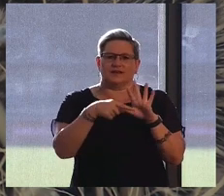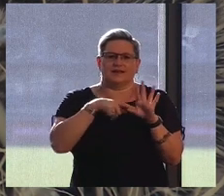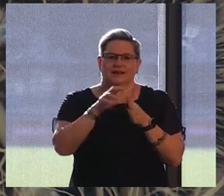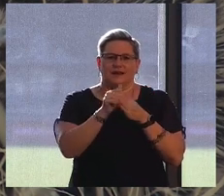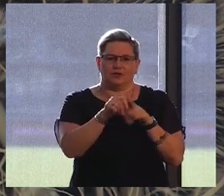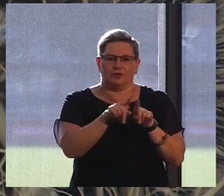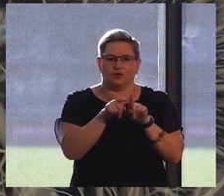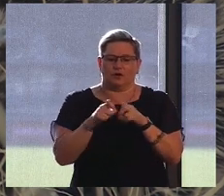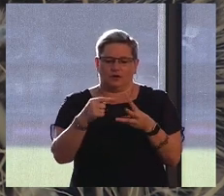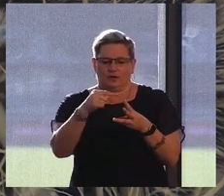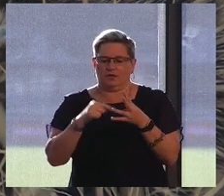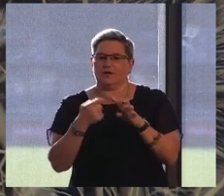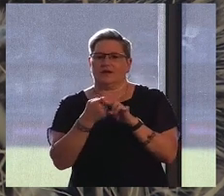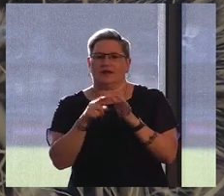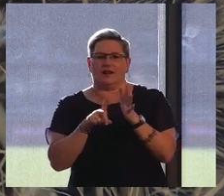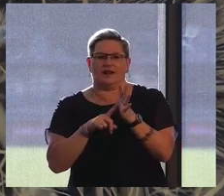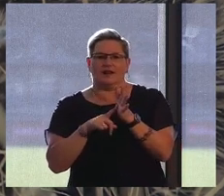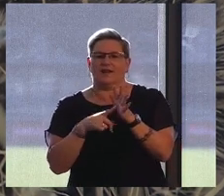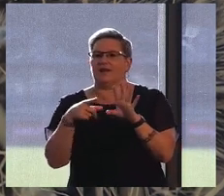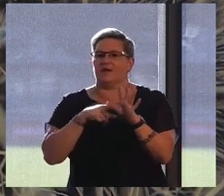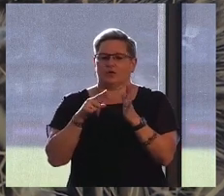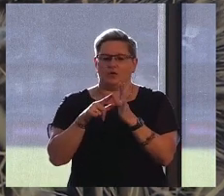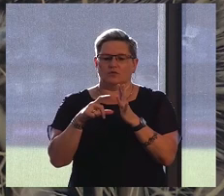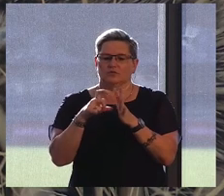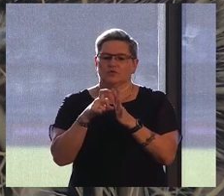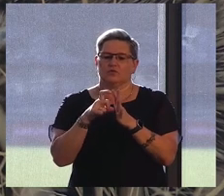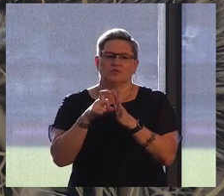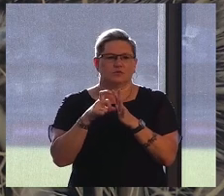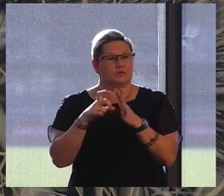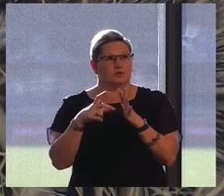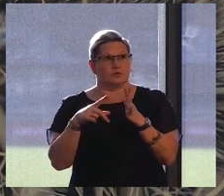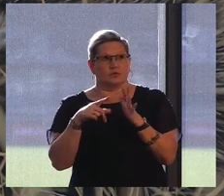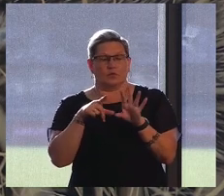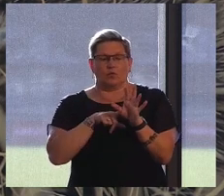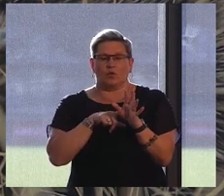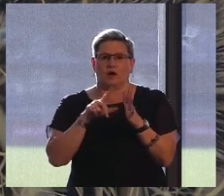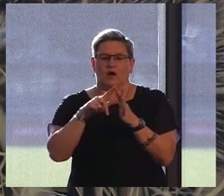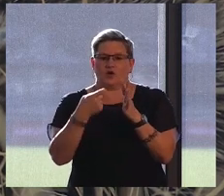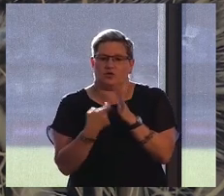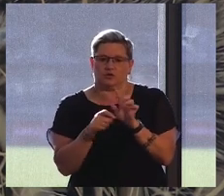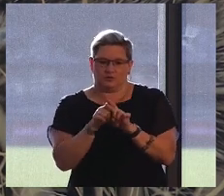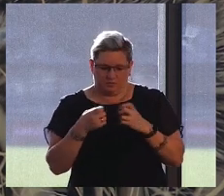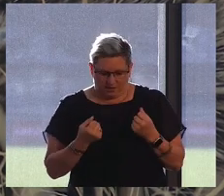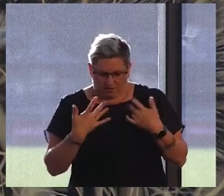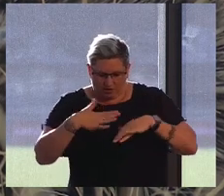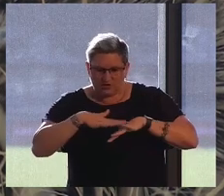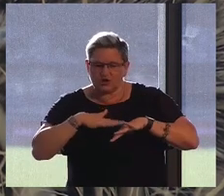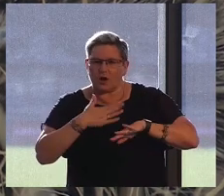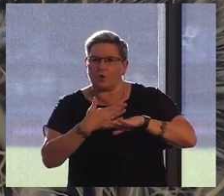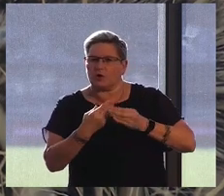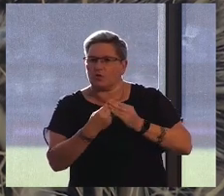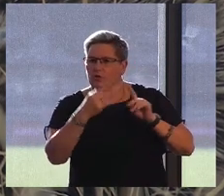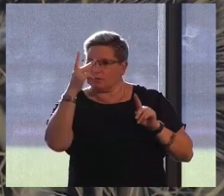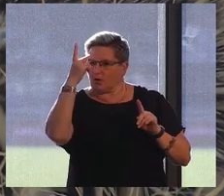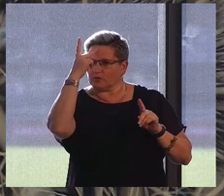O'Dwyer. I spend a fair bit of time working with politicians and have done for several decades,